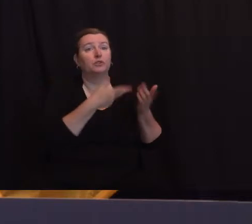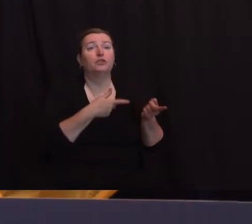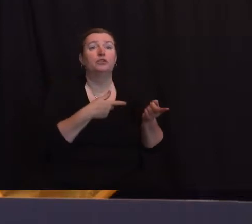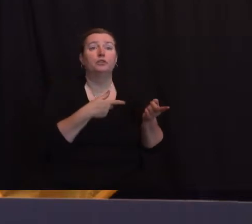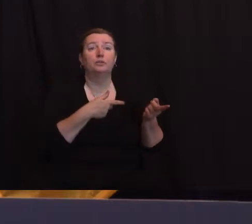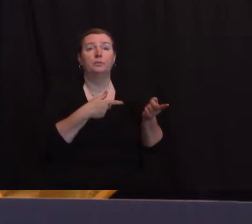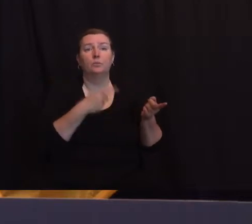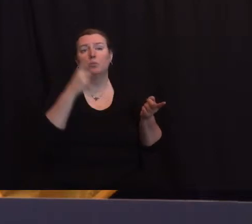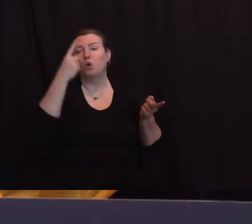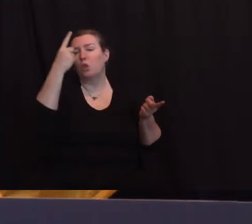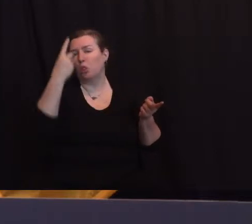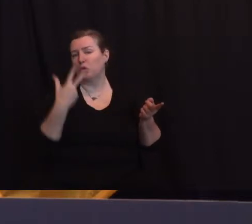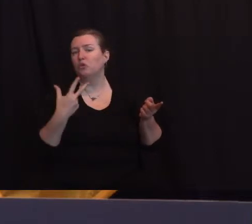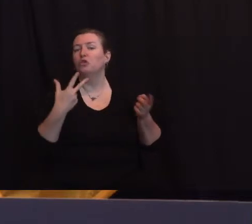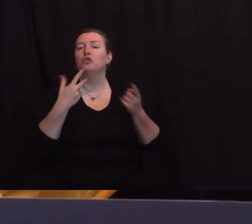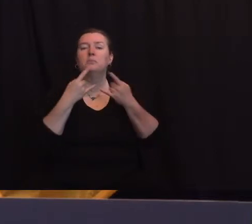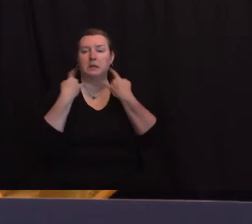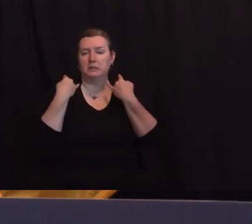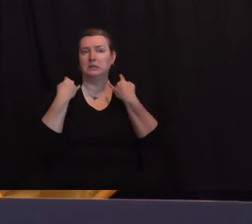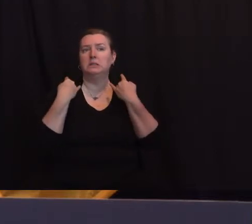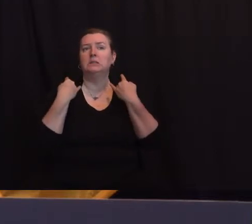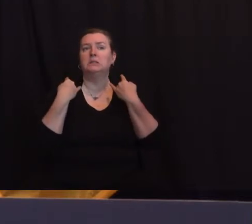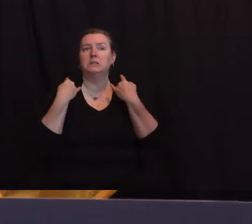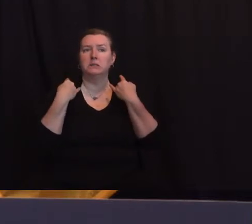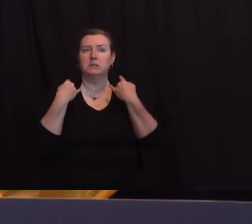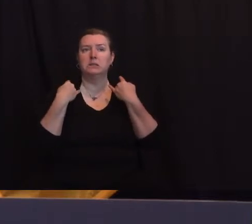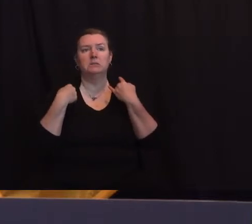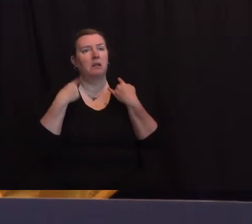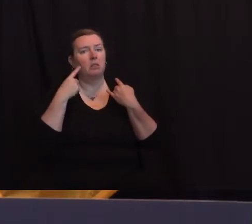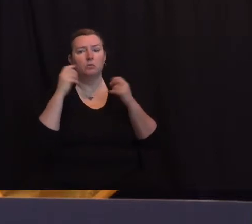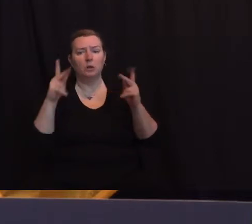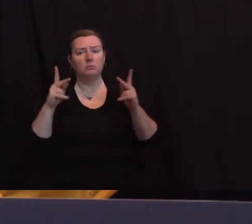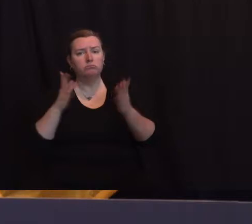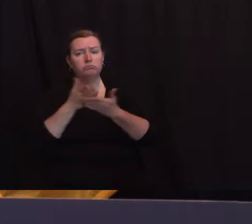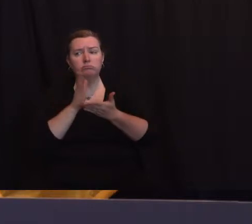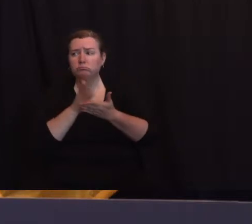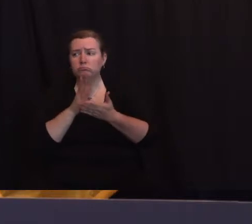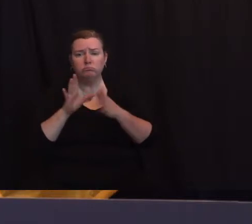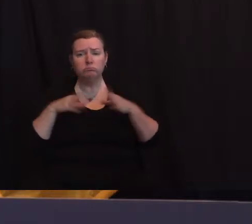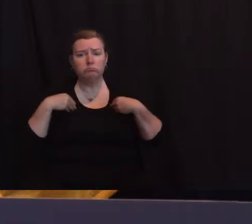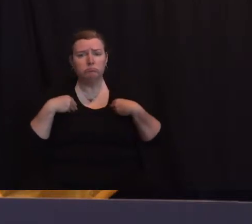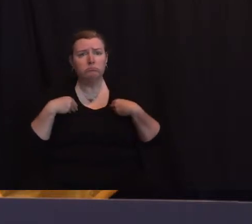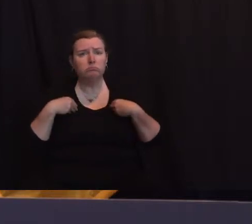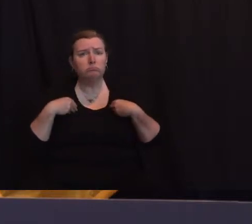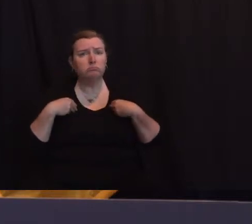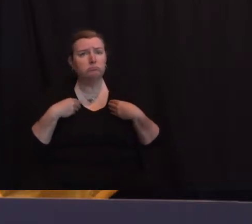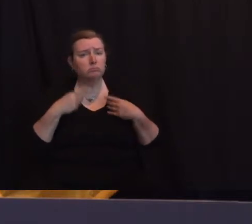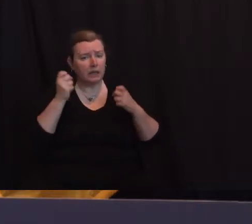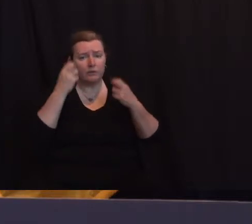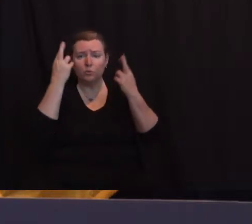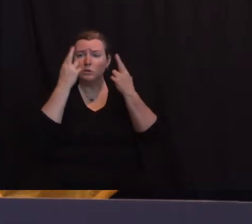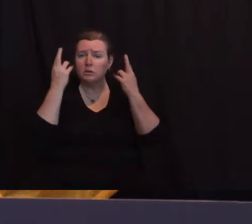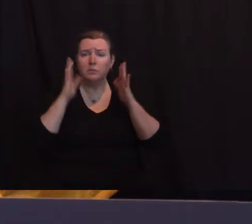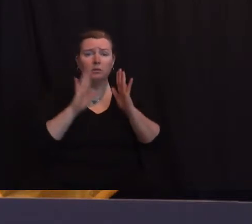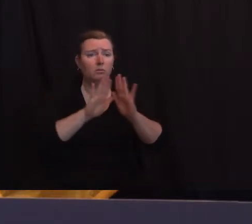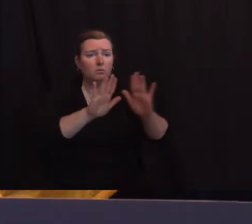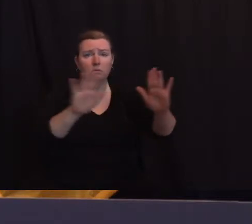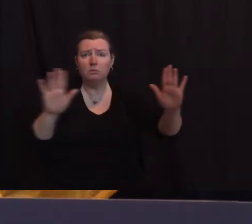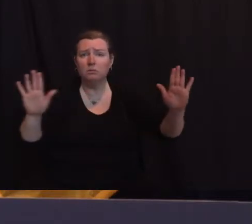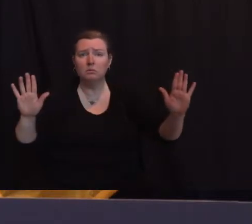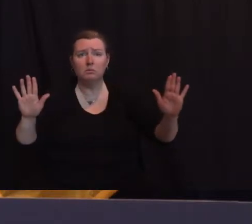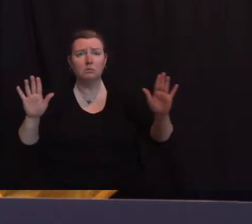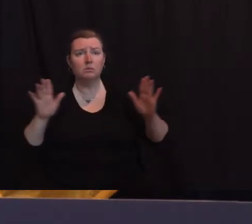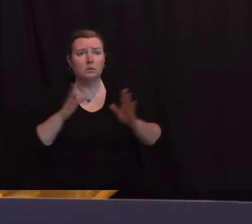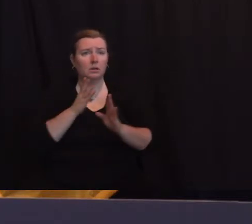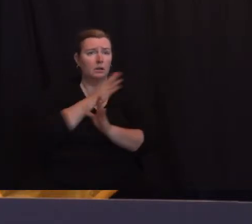third probably masked. I think we should be okay with that. And I think we just all have to realize that we've gone from we never